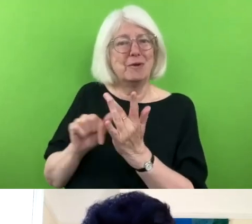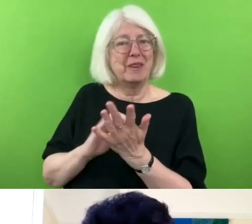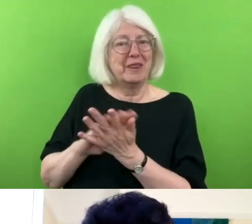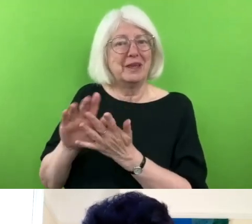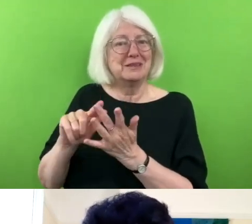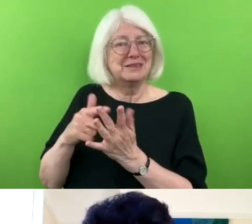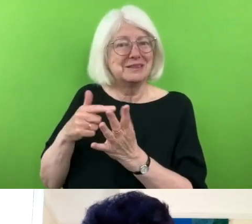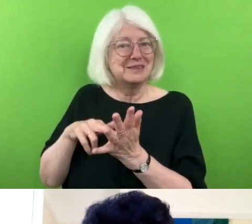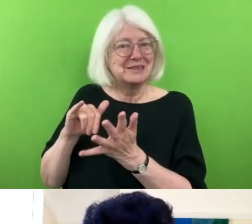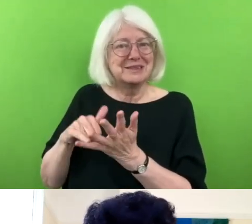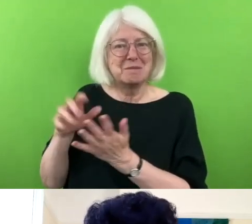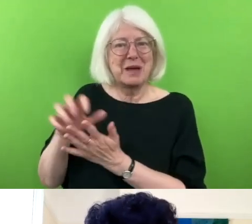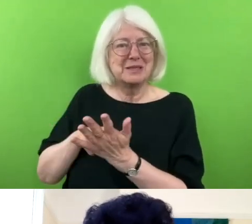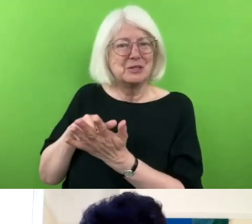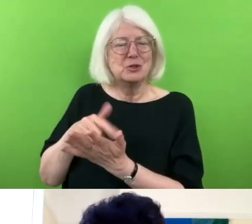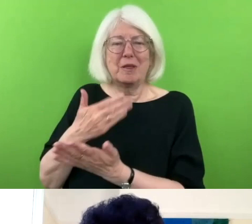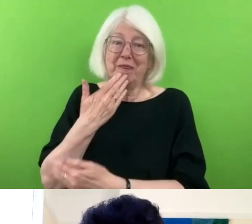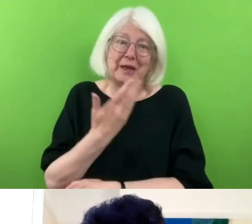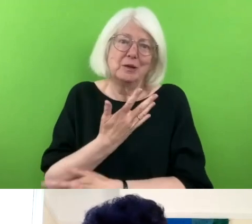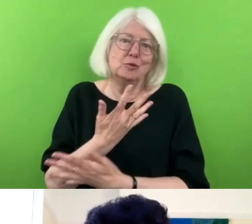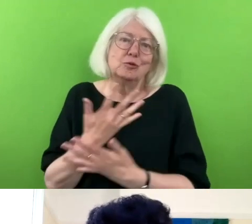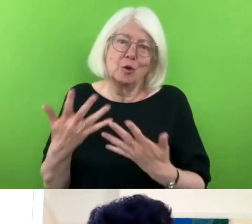passage. So thank you so much